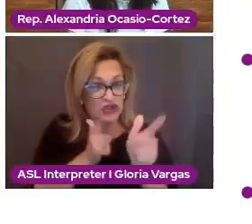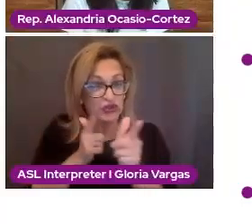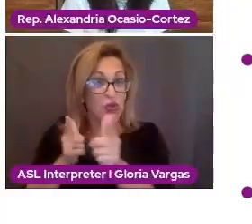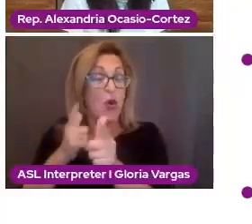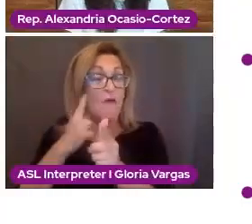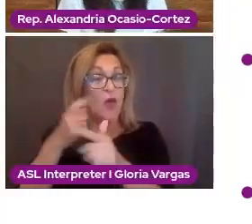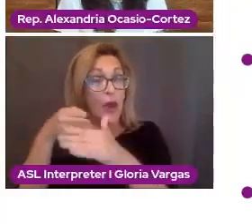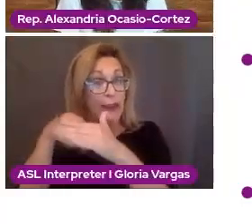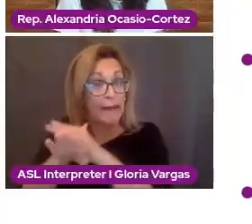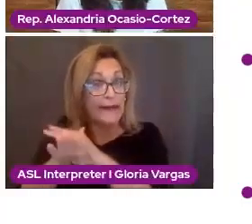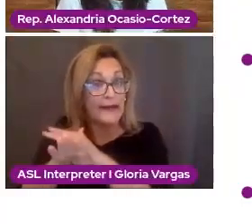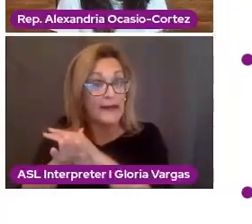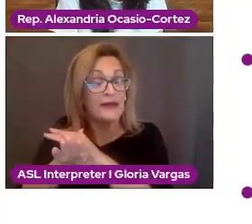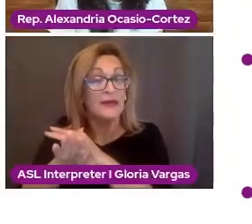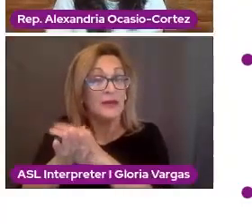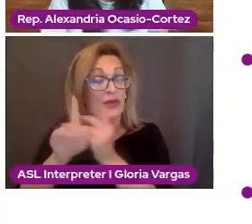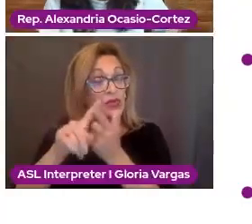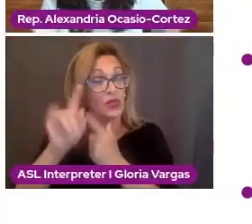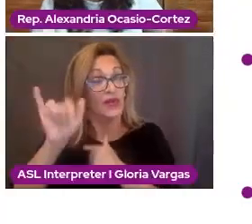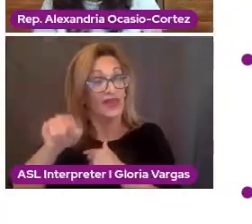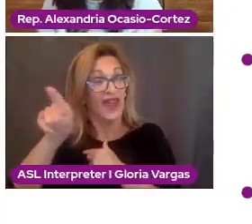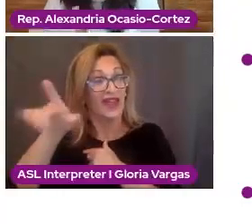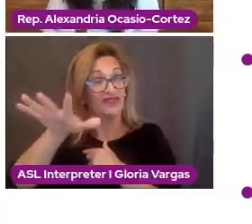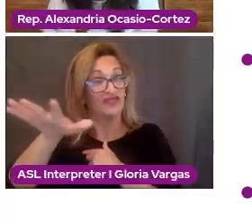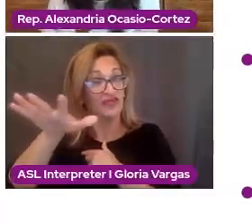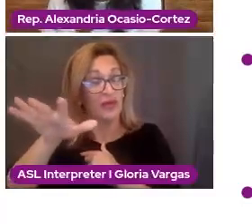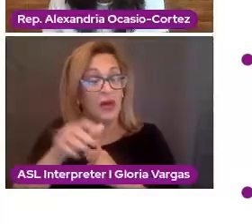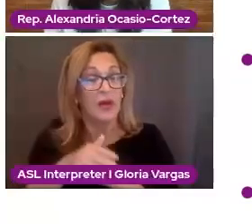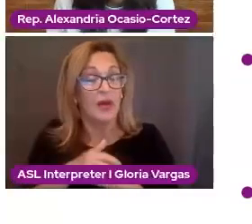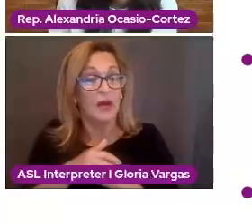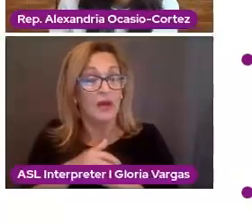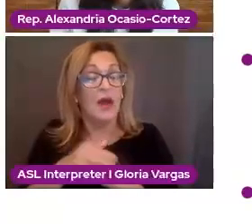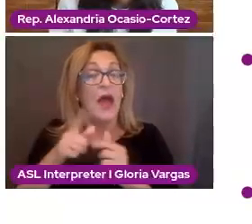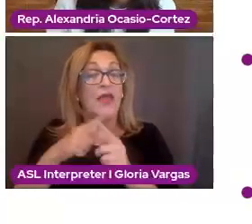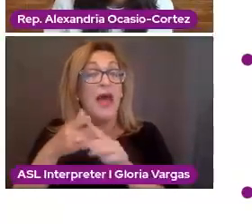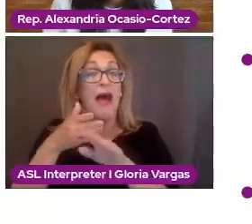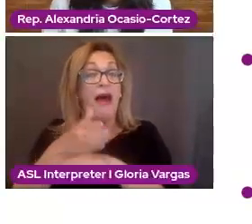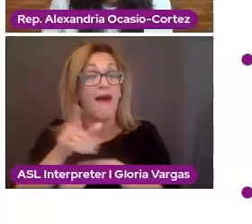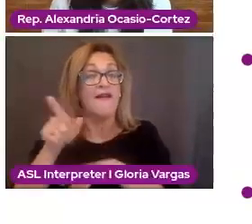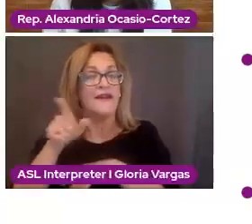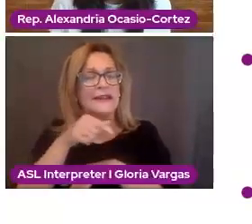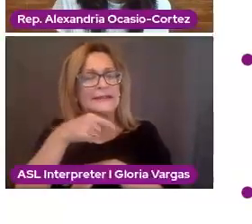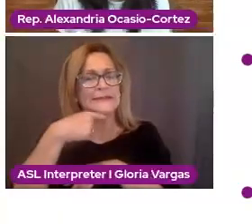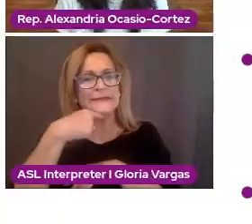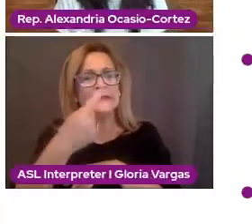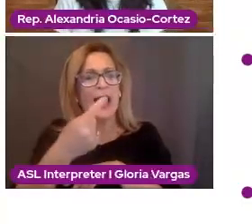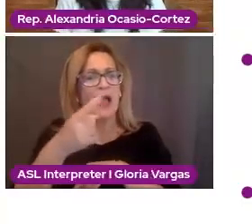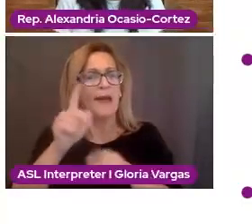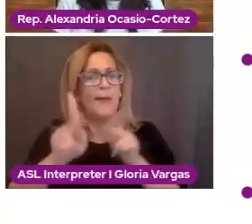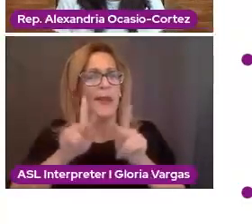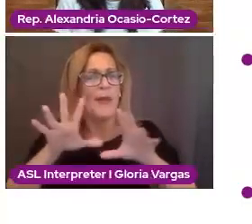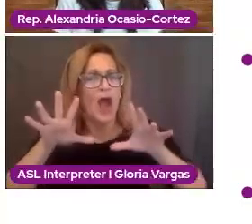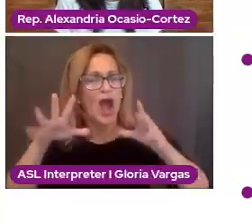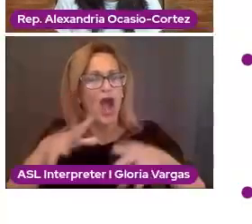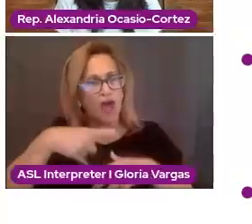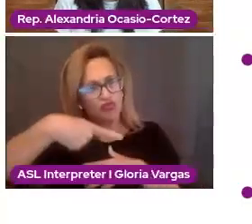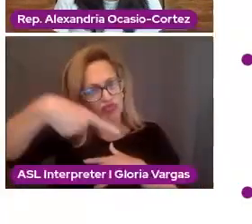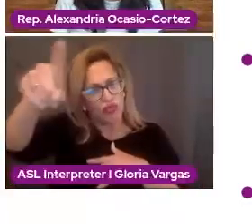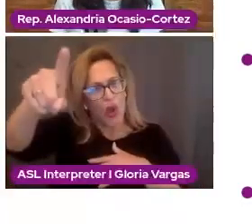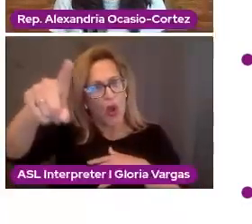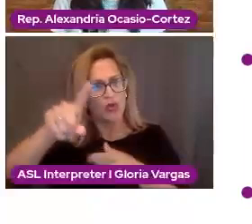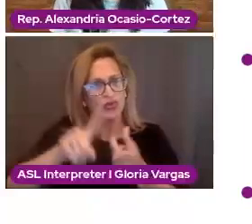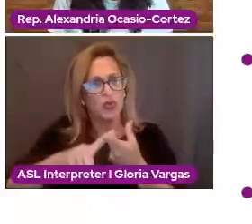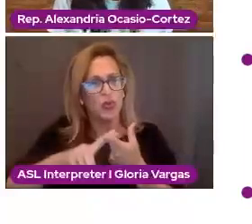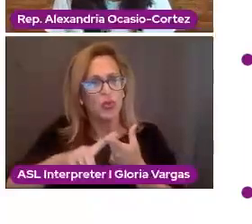to then, and he also later then sent them out down to the Capitol on that day. And so this is